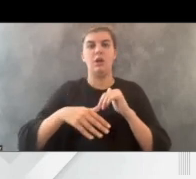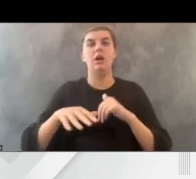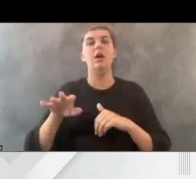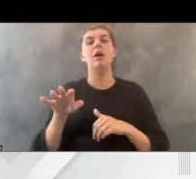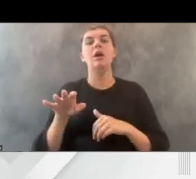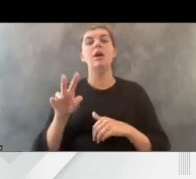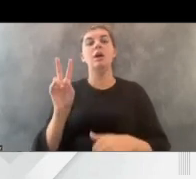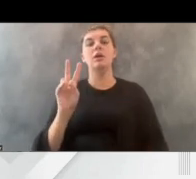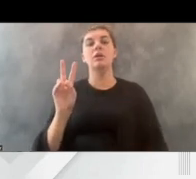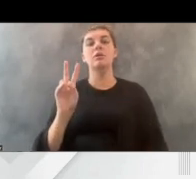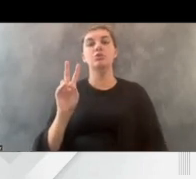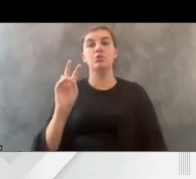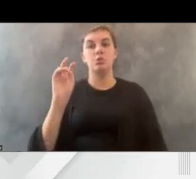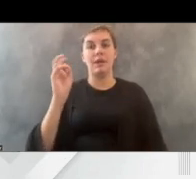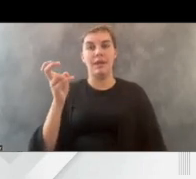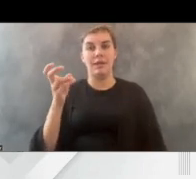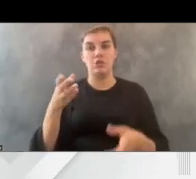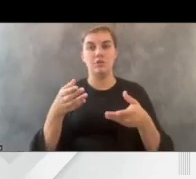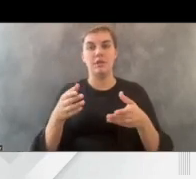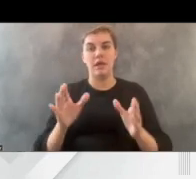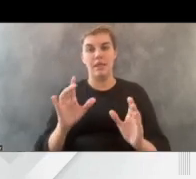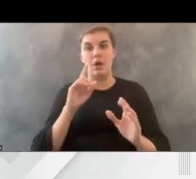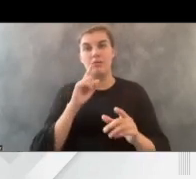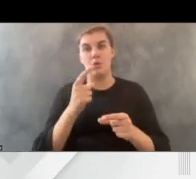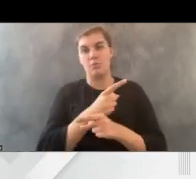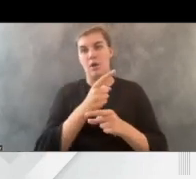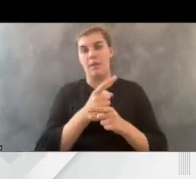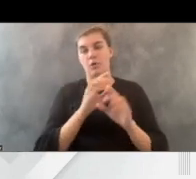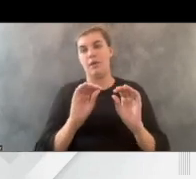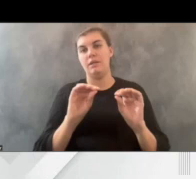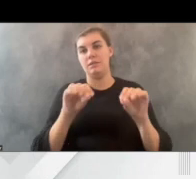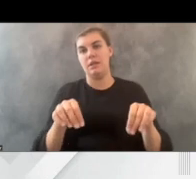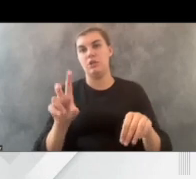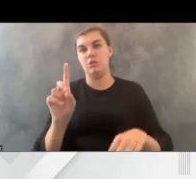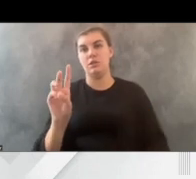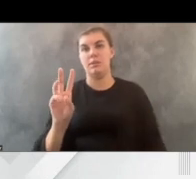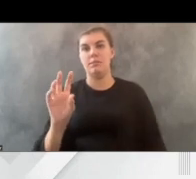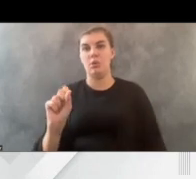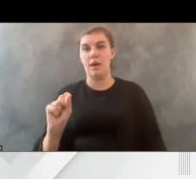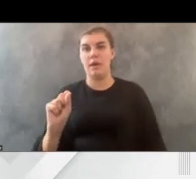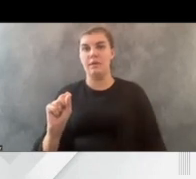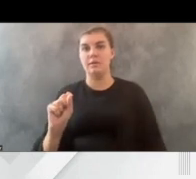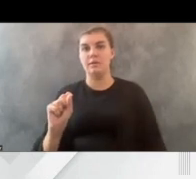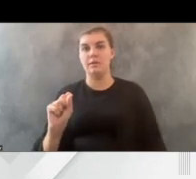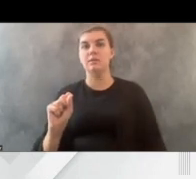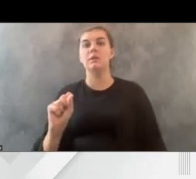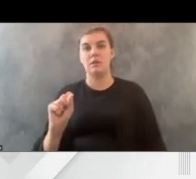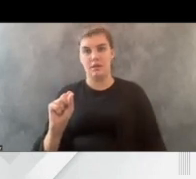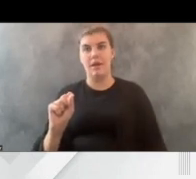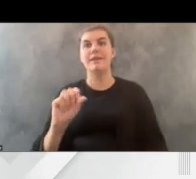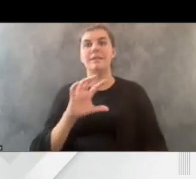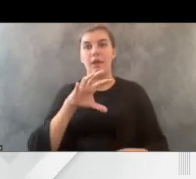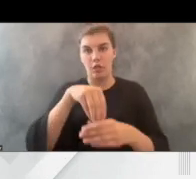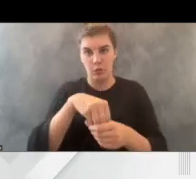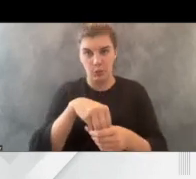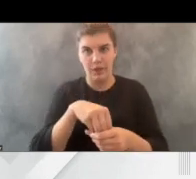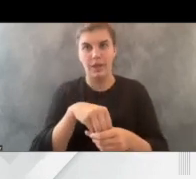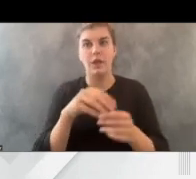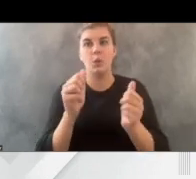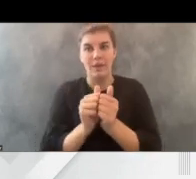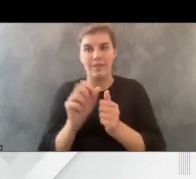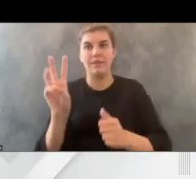the shared use path. So that's the width of the curb ramp runs, excluding flares, or the width of the blended